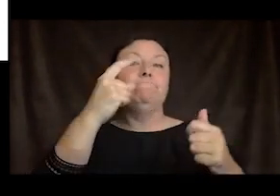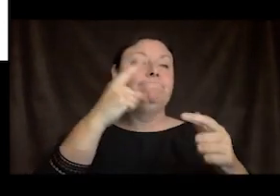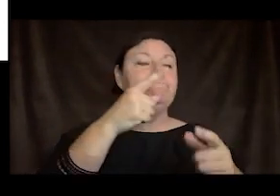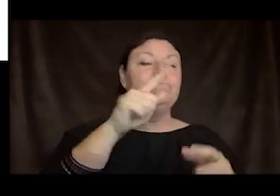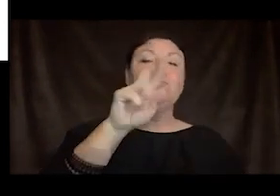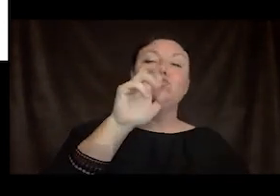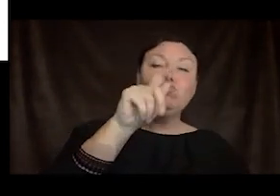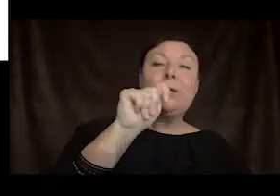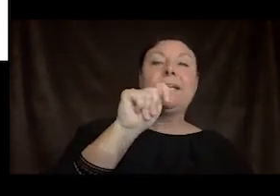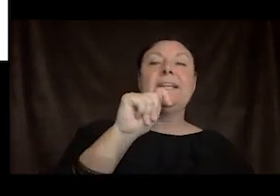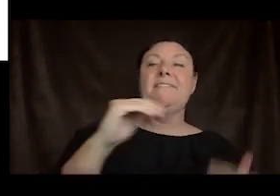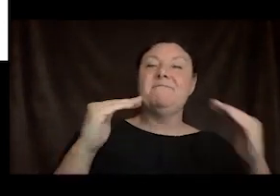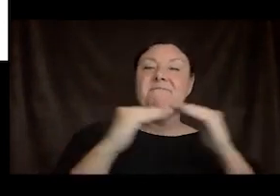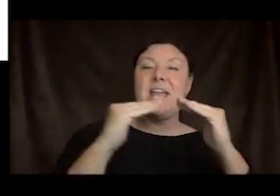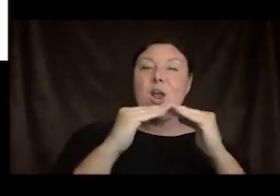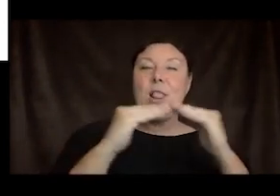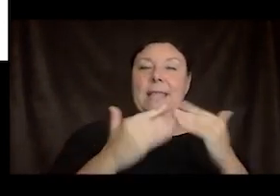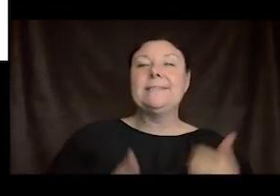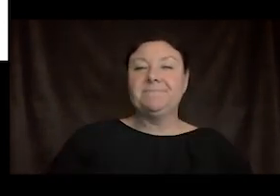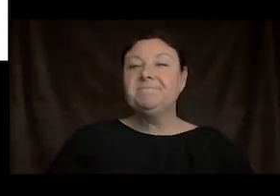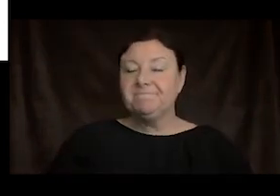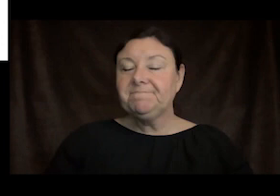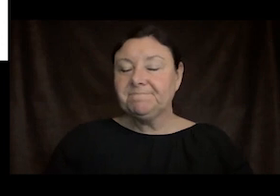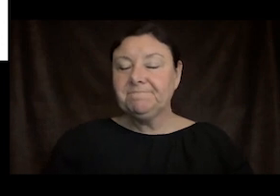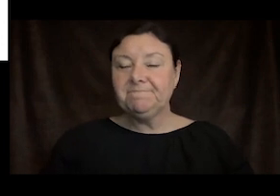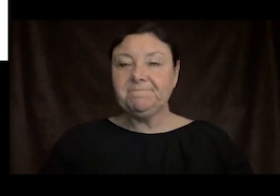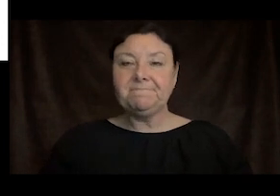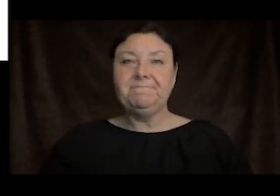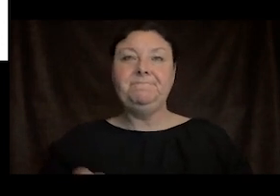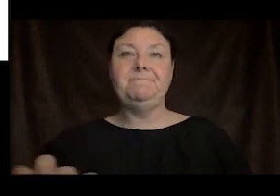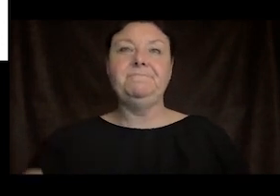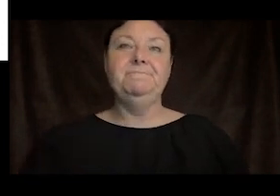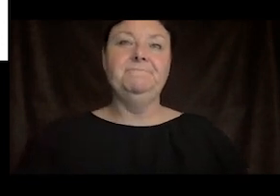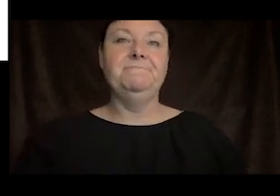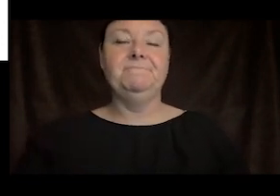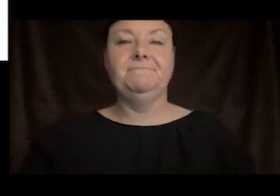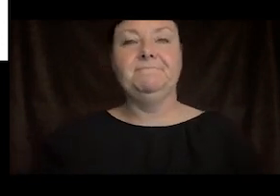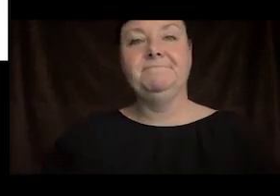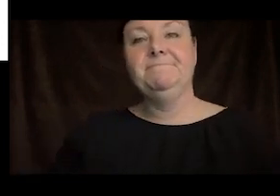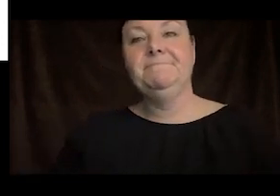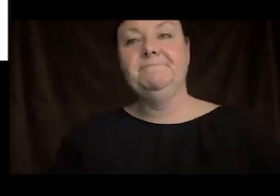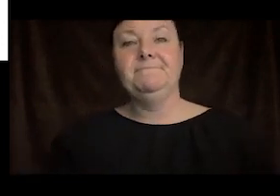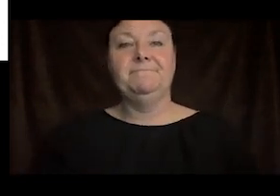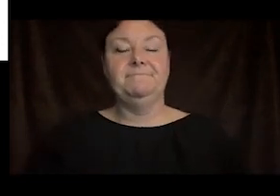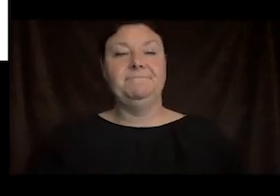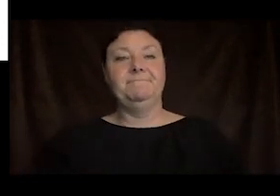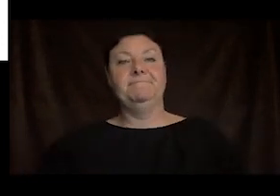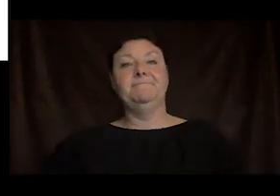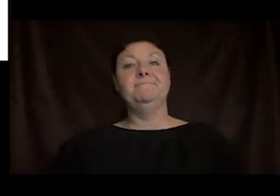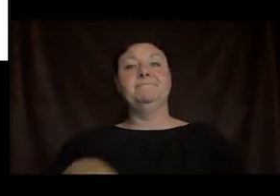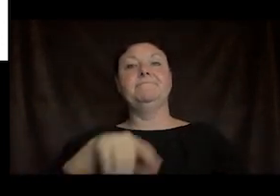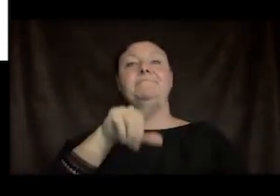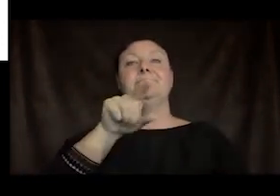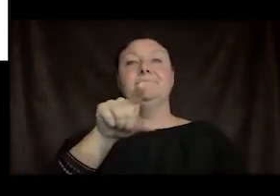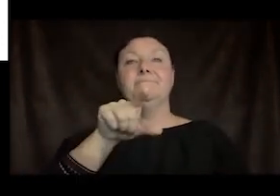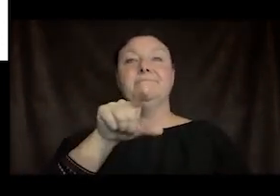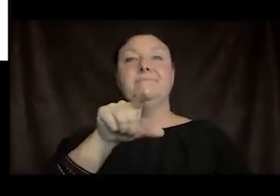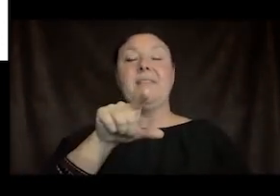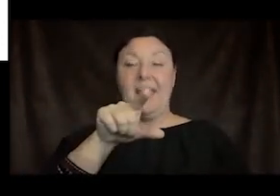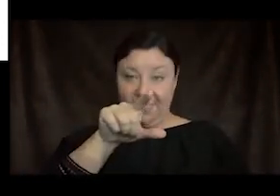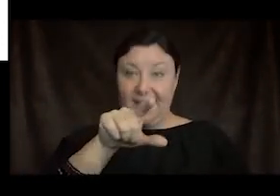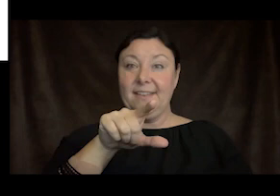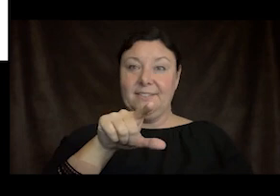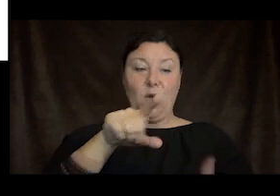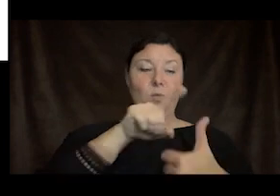then takes up for kids who are teased with that wore glasses. And then it takes us to